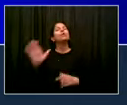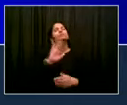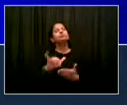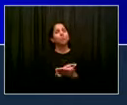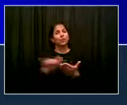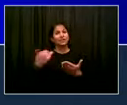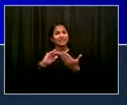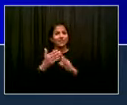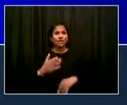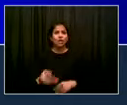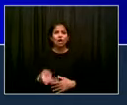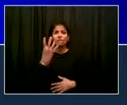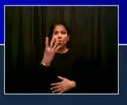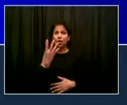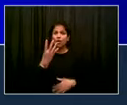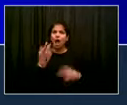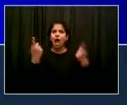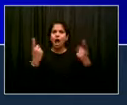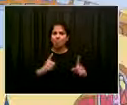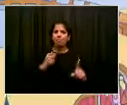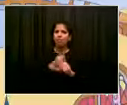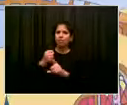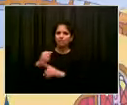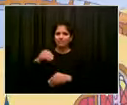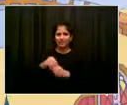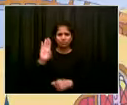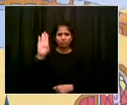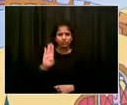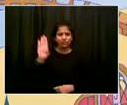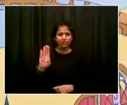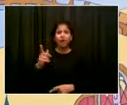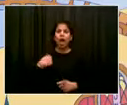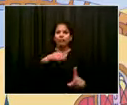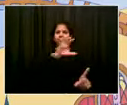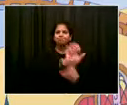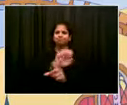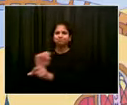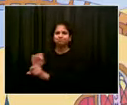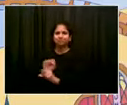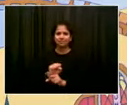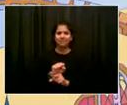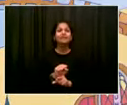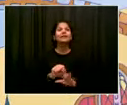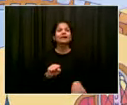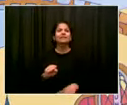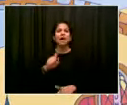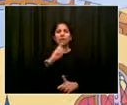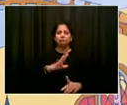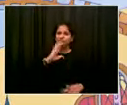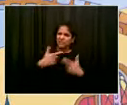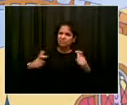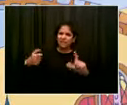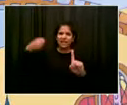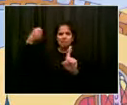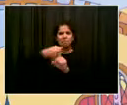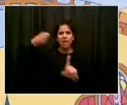It's made a big difference. I want you to hear from one of the architects of this effort, leading creative, innovative,